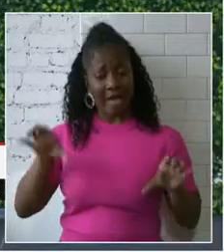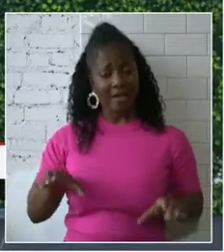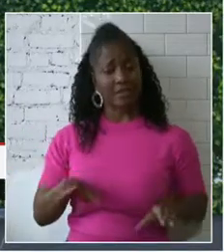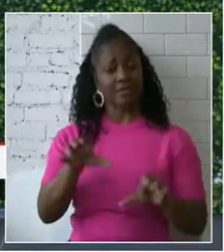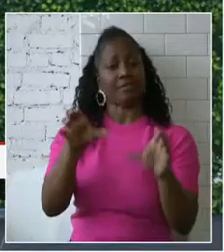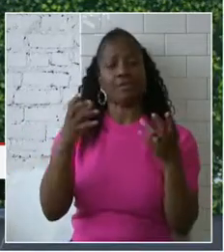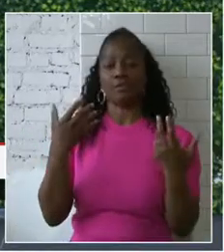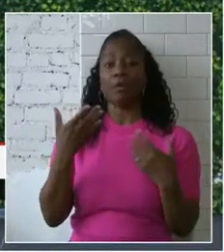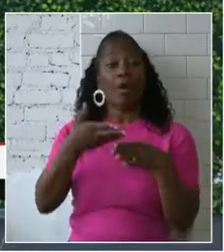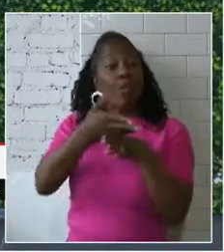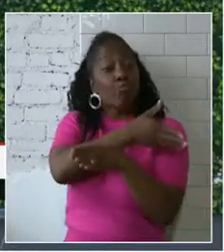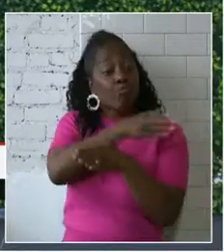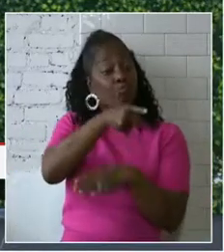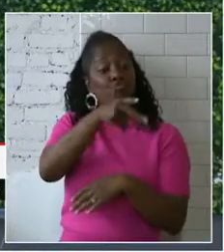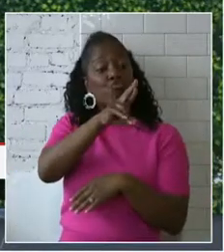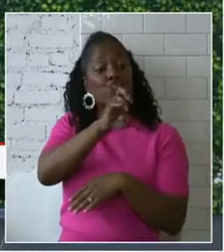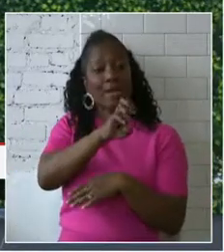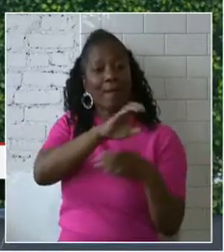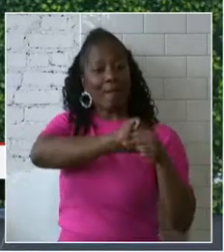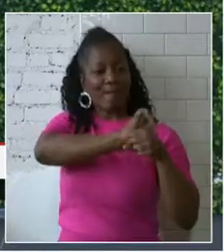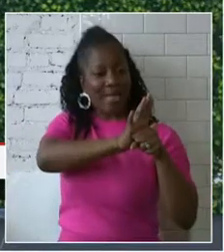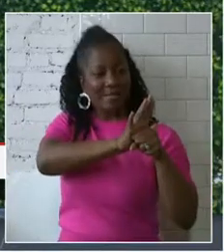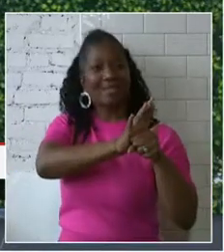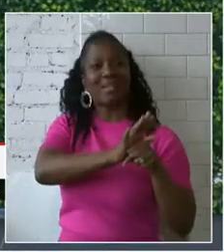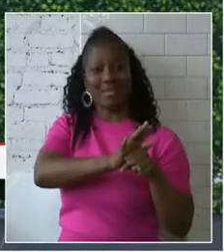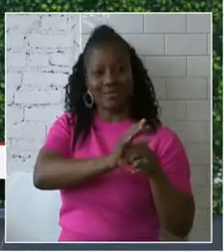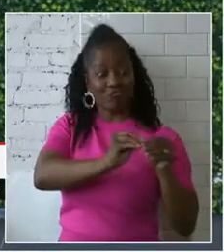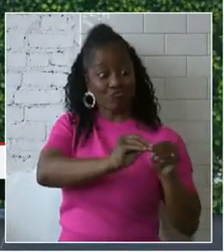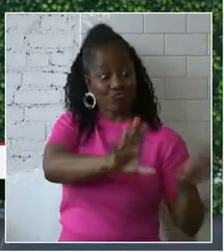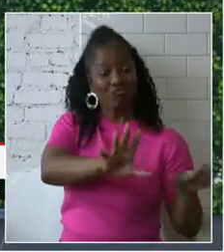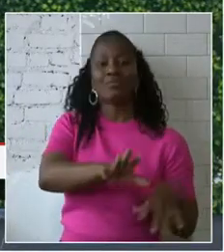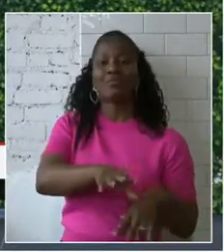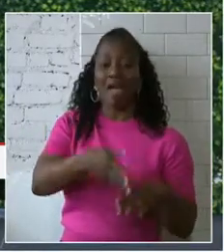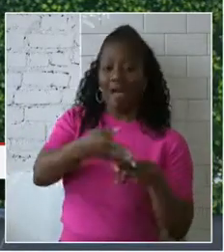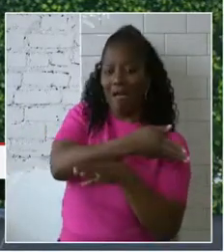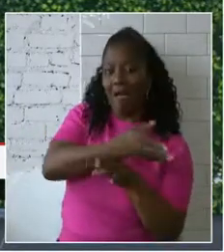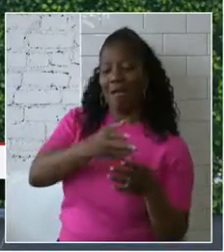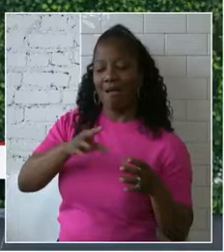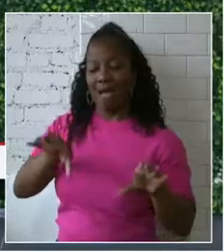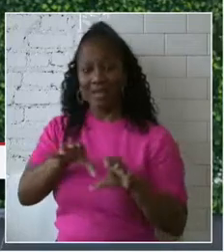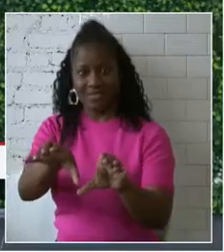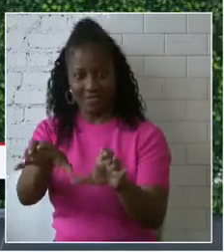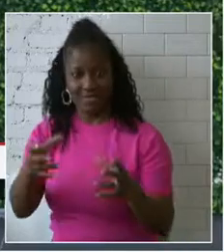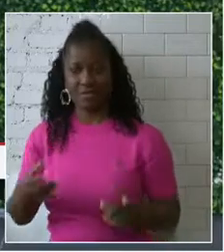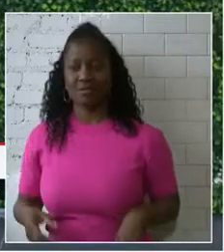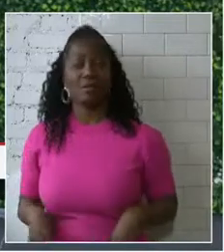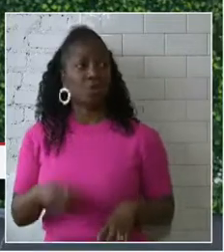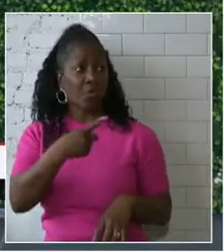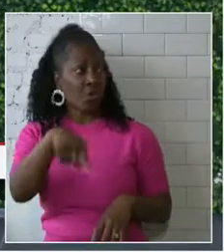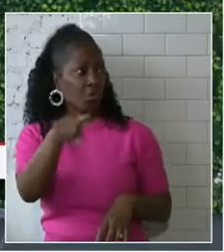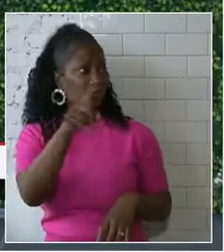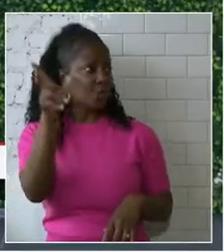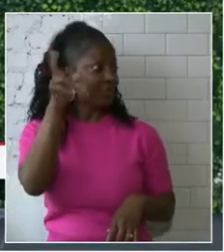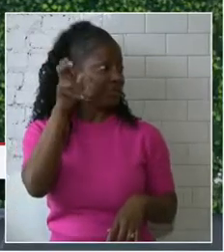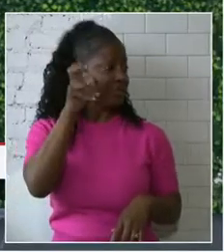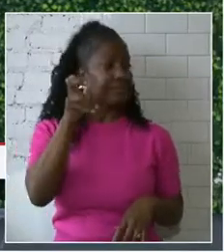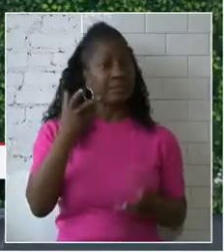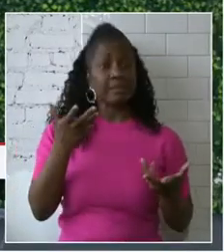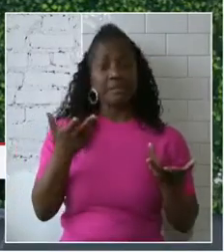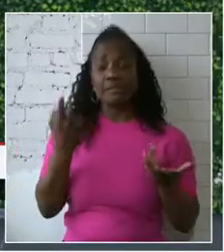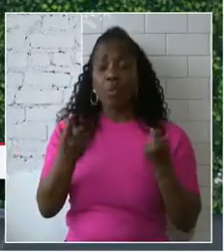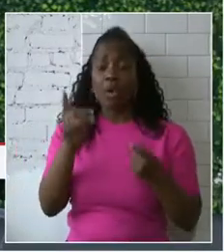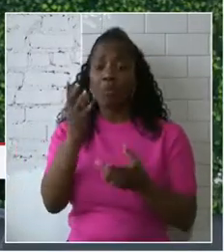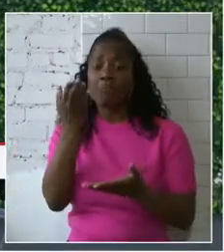the pre-pandemic activities, because it's really important. And for those listening who don't know, someone who may have been